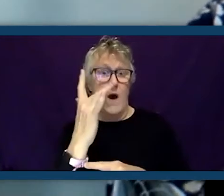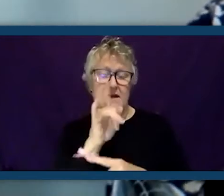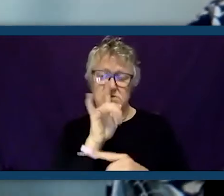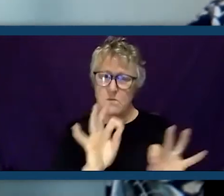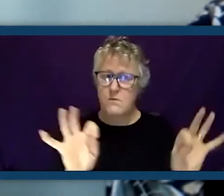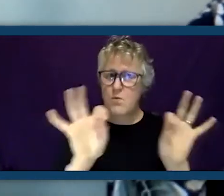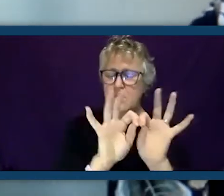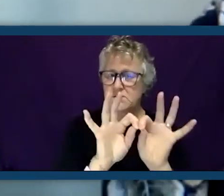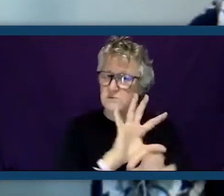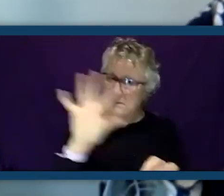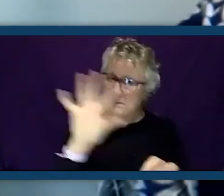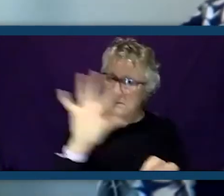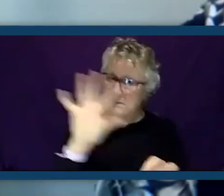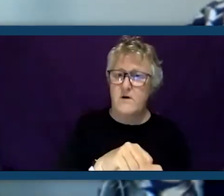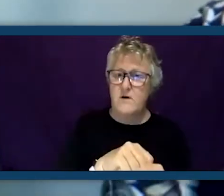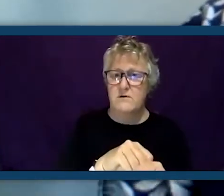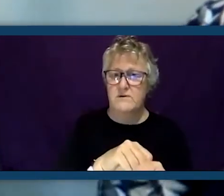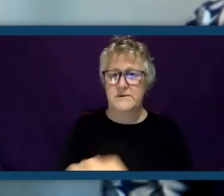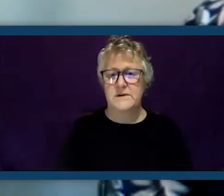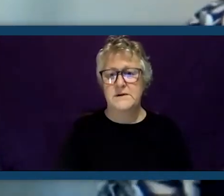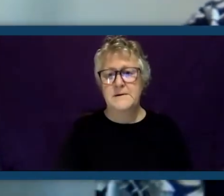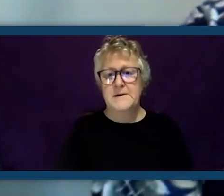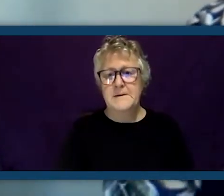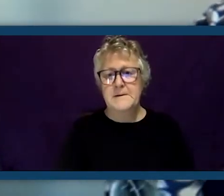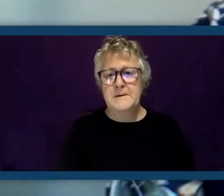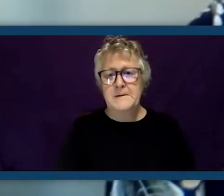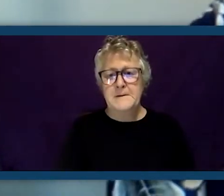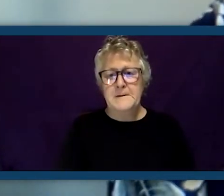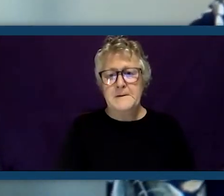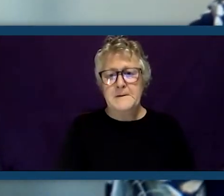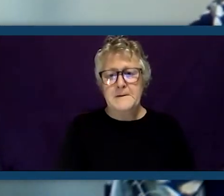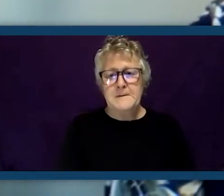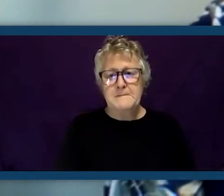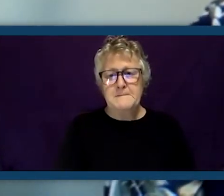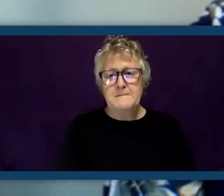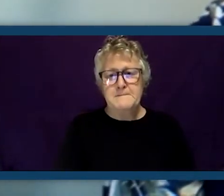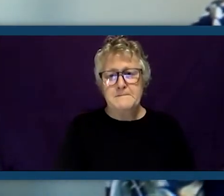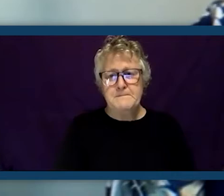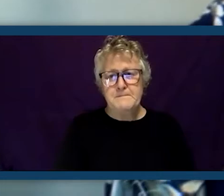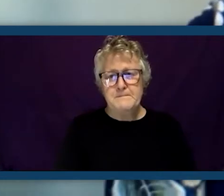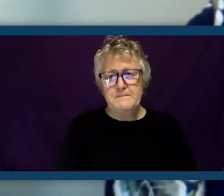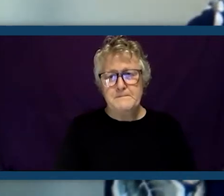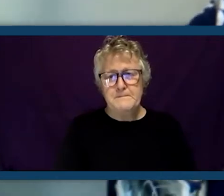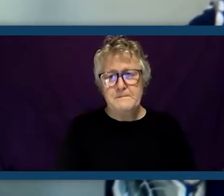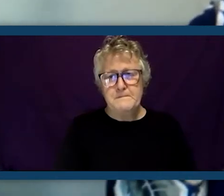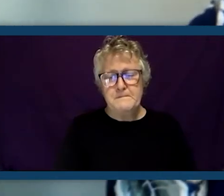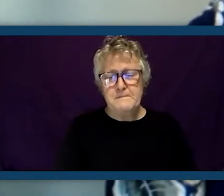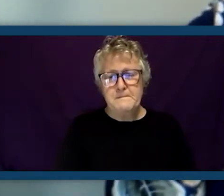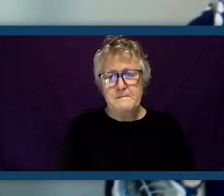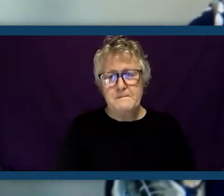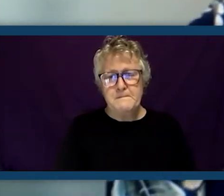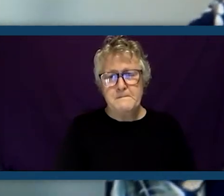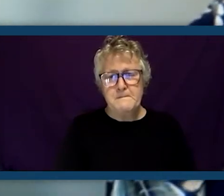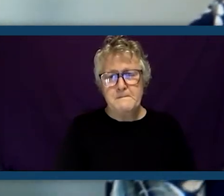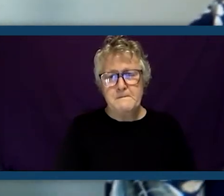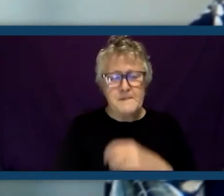supporter of, I think everyone here is a big supporter of the federal minimum wage being